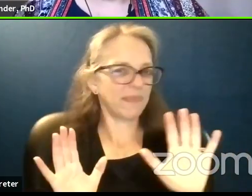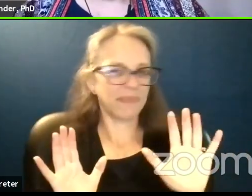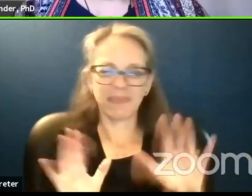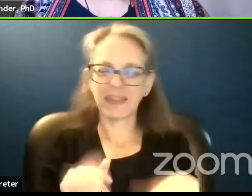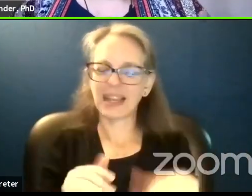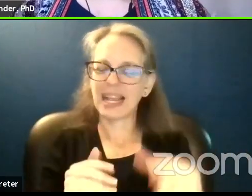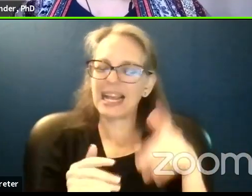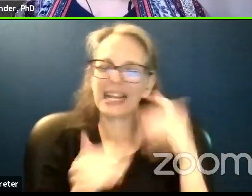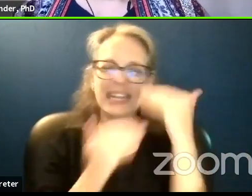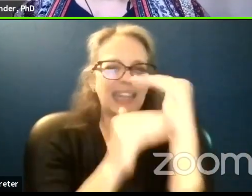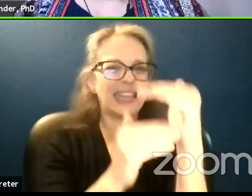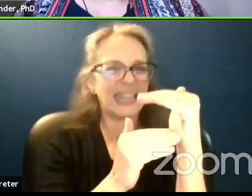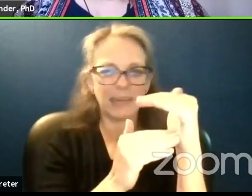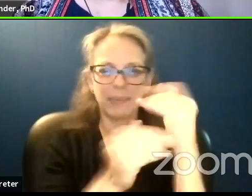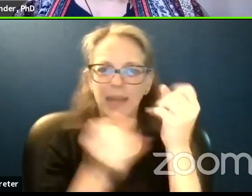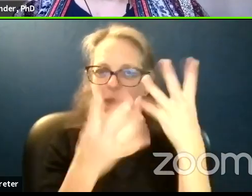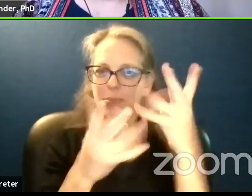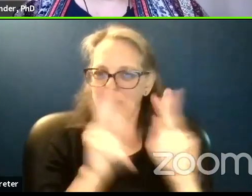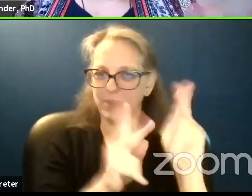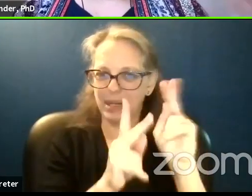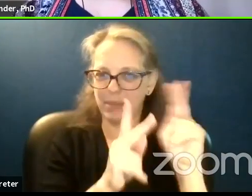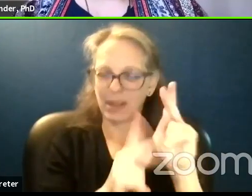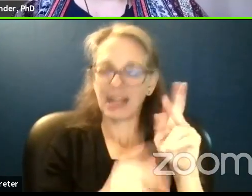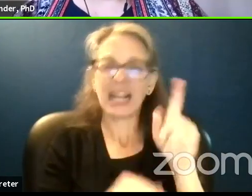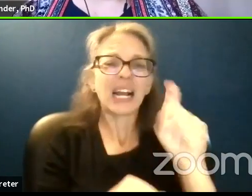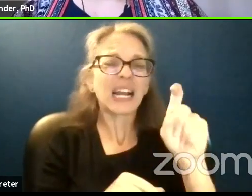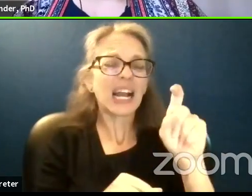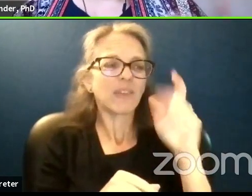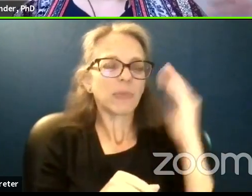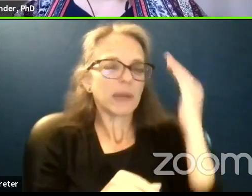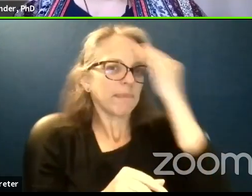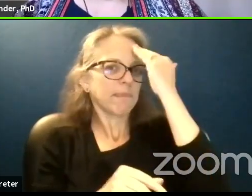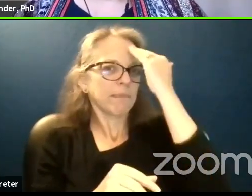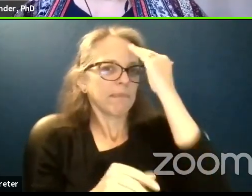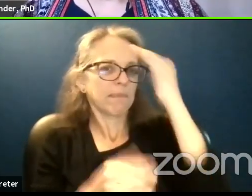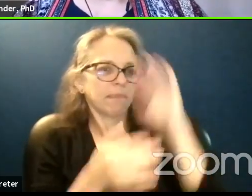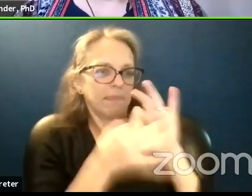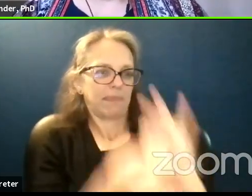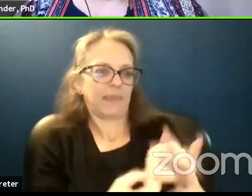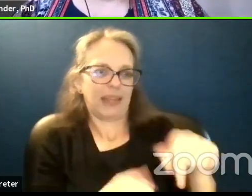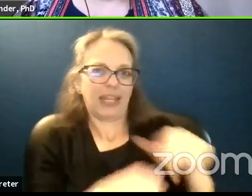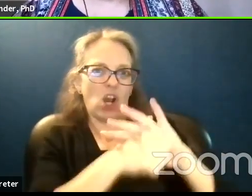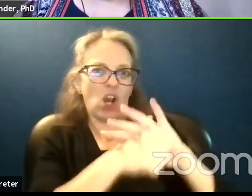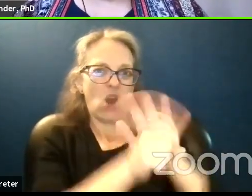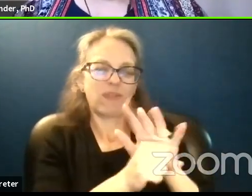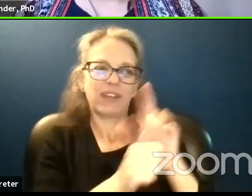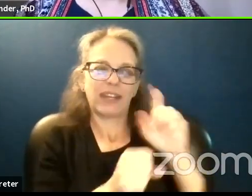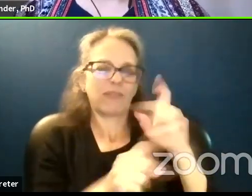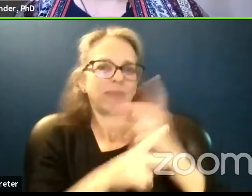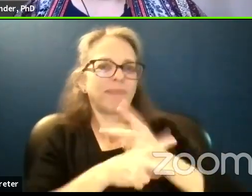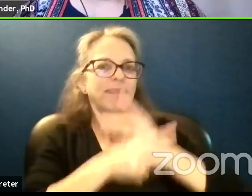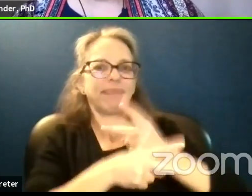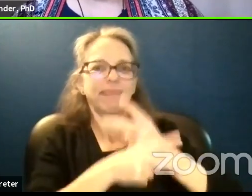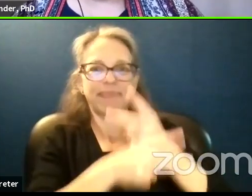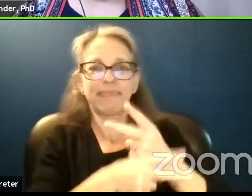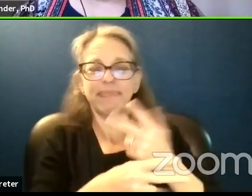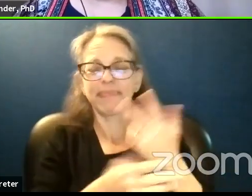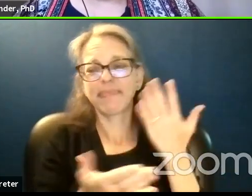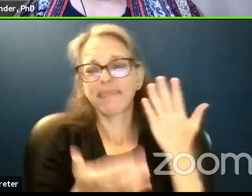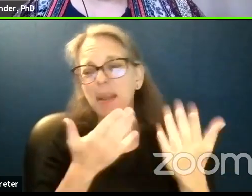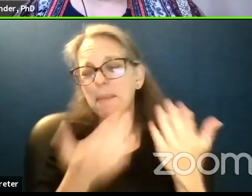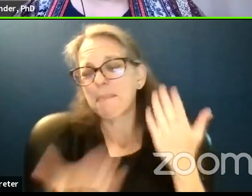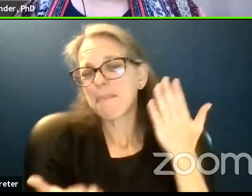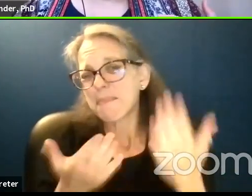very aware of the virus for some time. Maybe sometime next year we'll